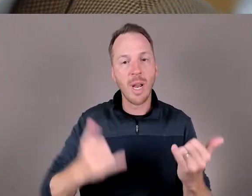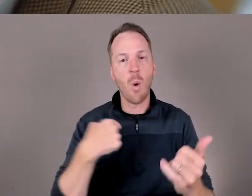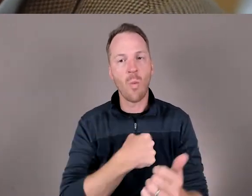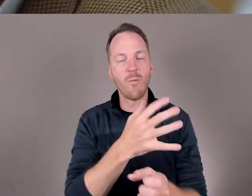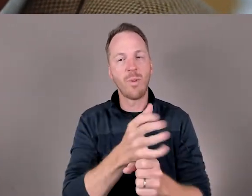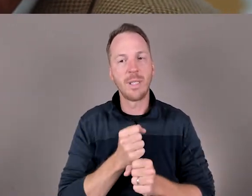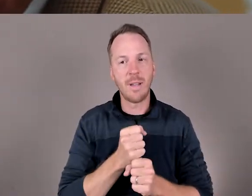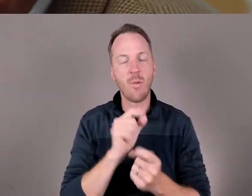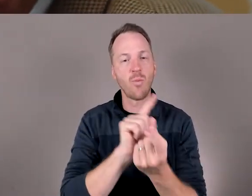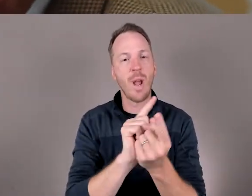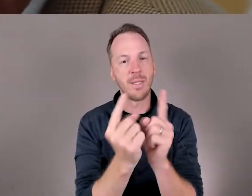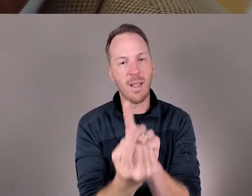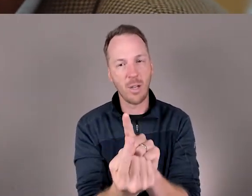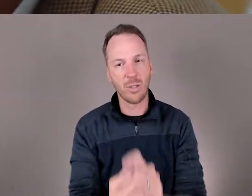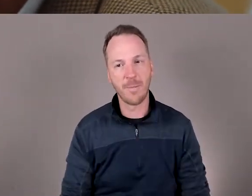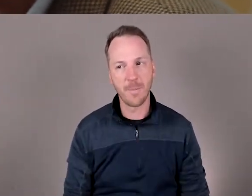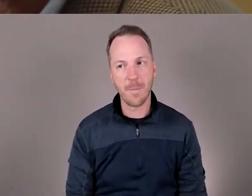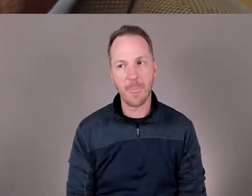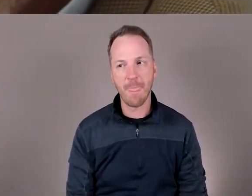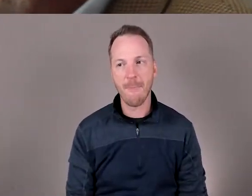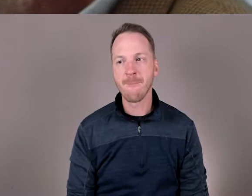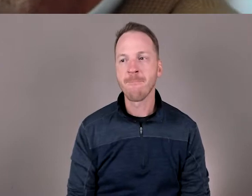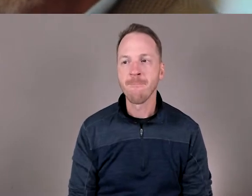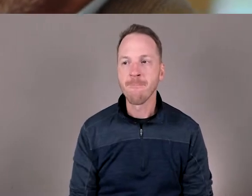received reconciliation."